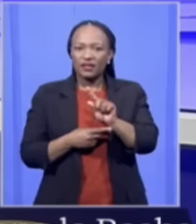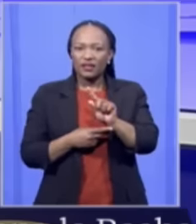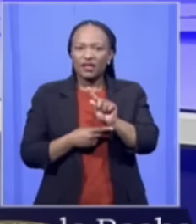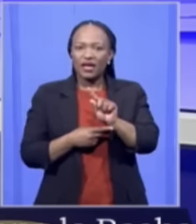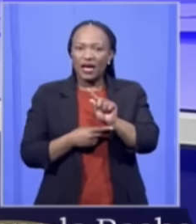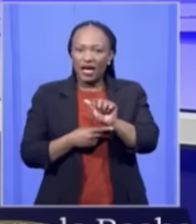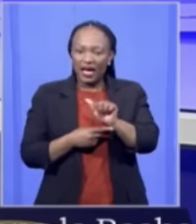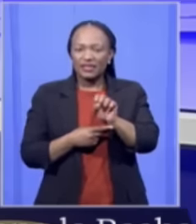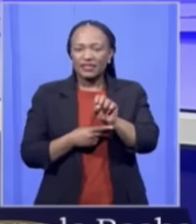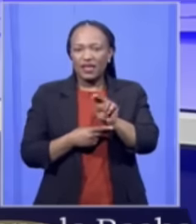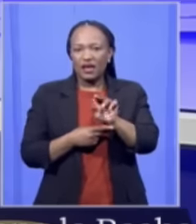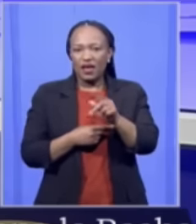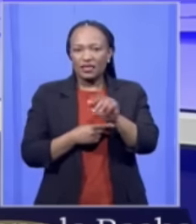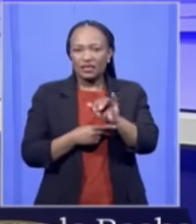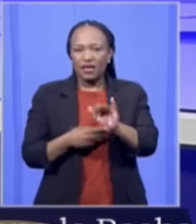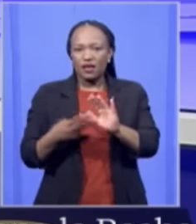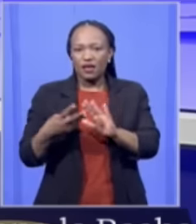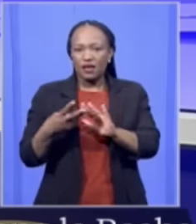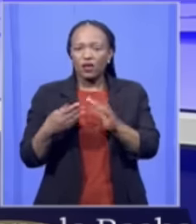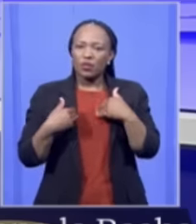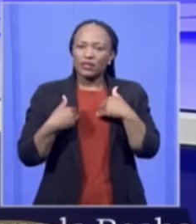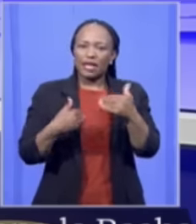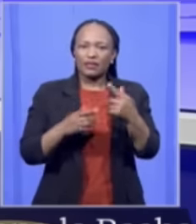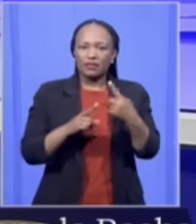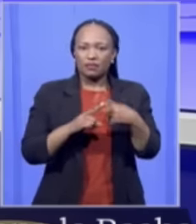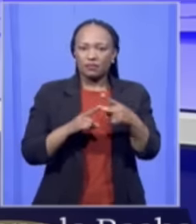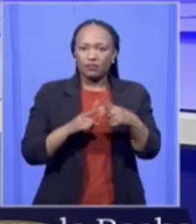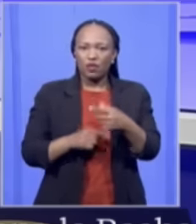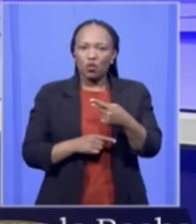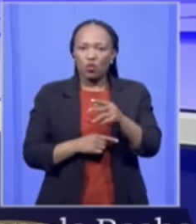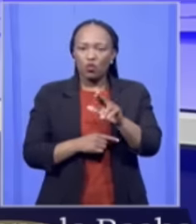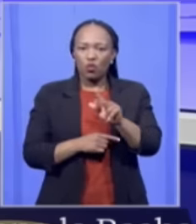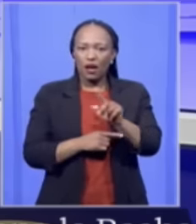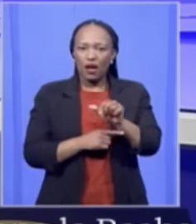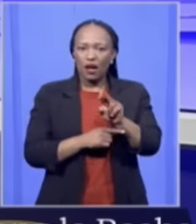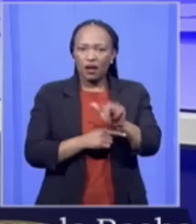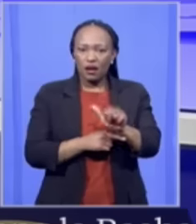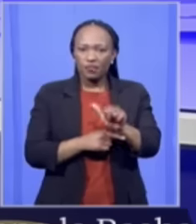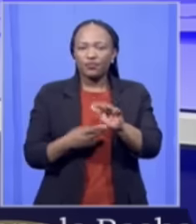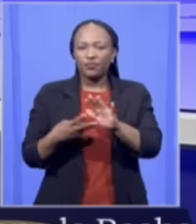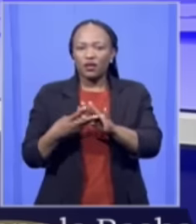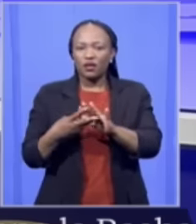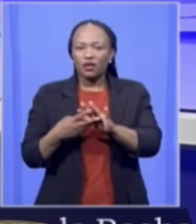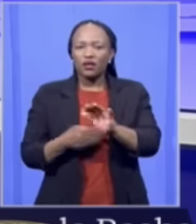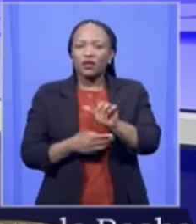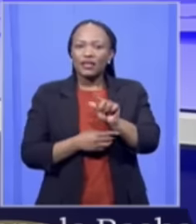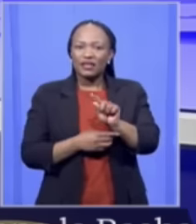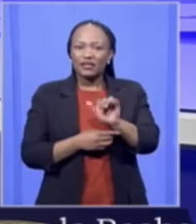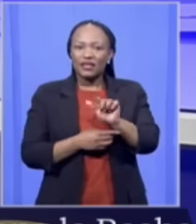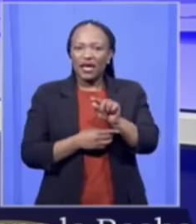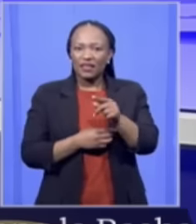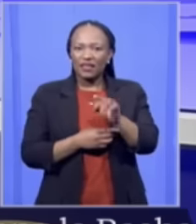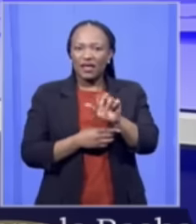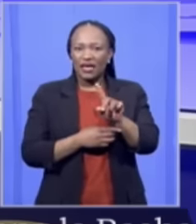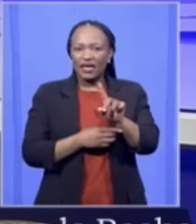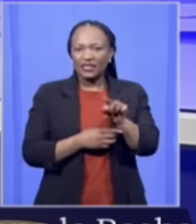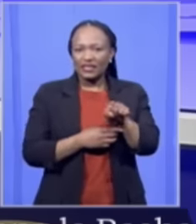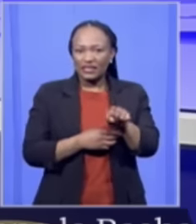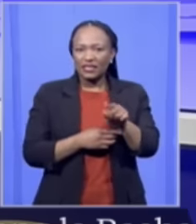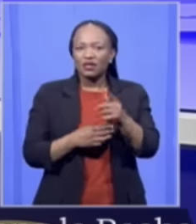Ntlabakanye ba tla simolola motshameko, mme hookara Marnus van der Merwe le tight head Nitlim Foshe ba tla tsena